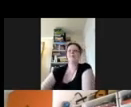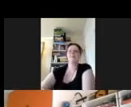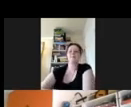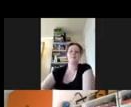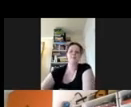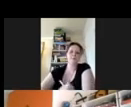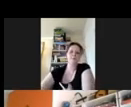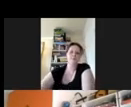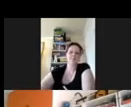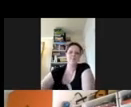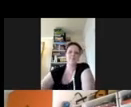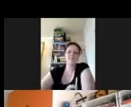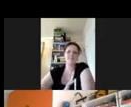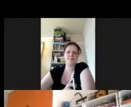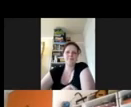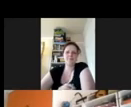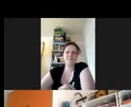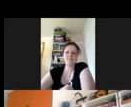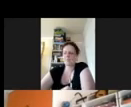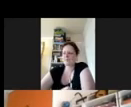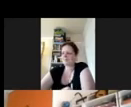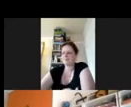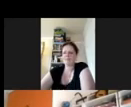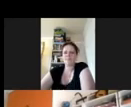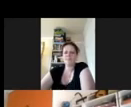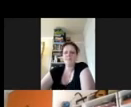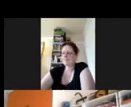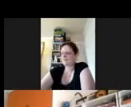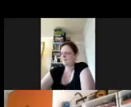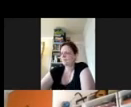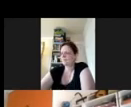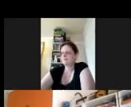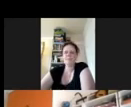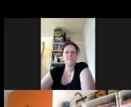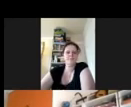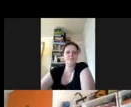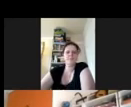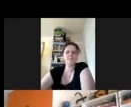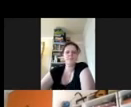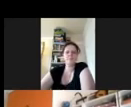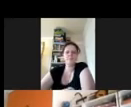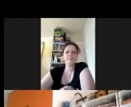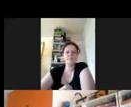D. Beecher, and Citizens Online has a one on the end of it, unfortunately.